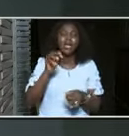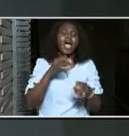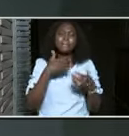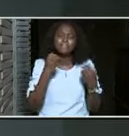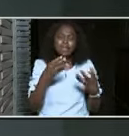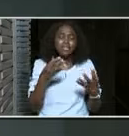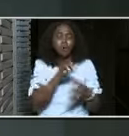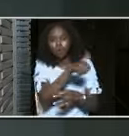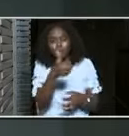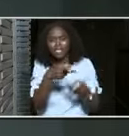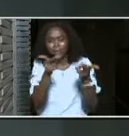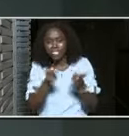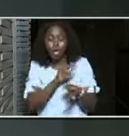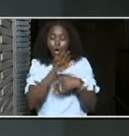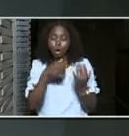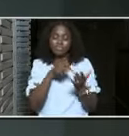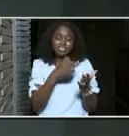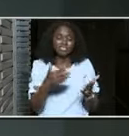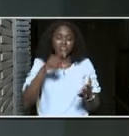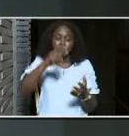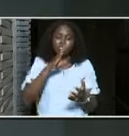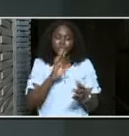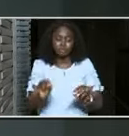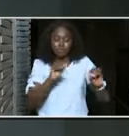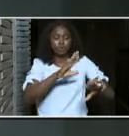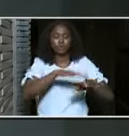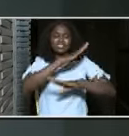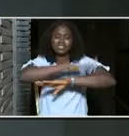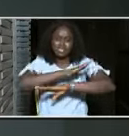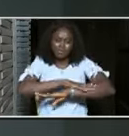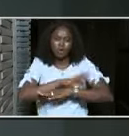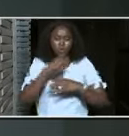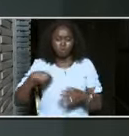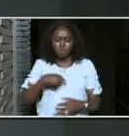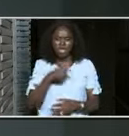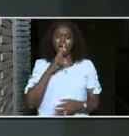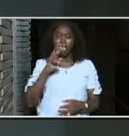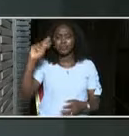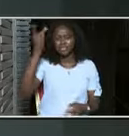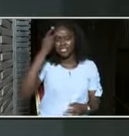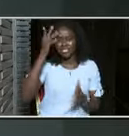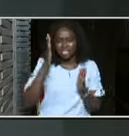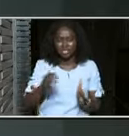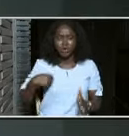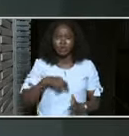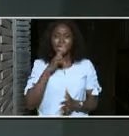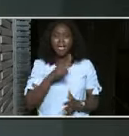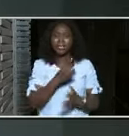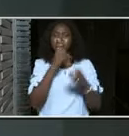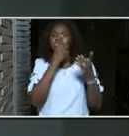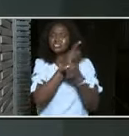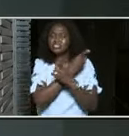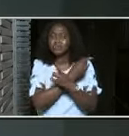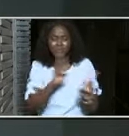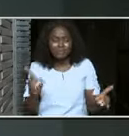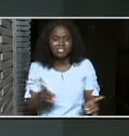these things must be put on the table. We are politicians. We are Democrats. We are going to listen to the